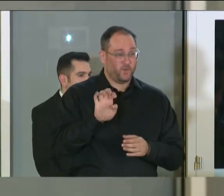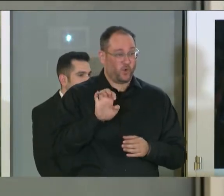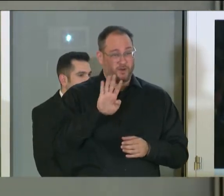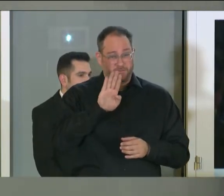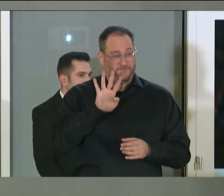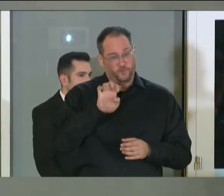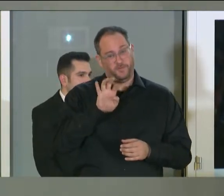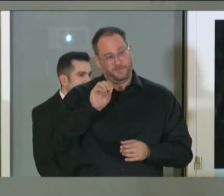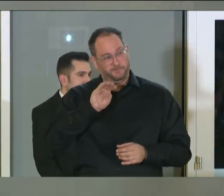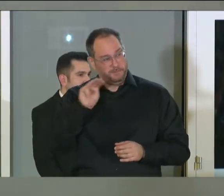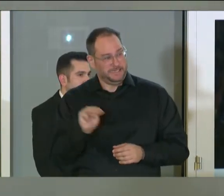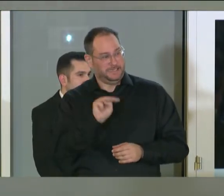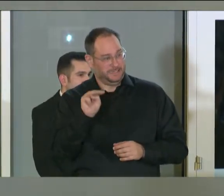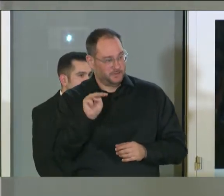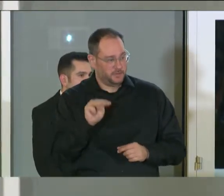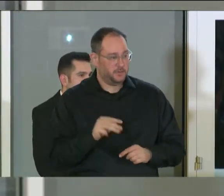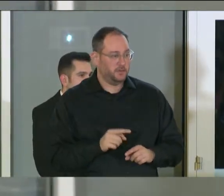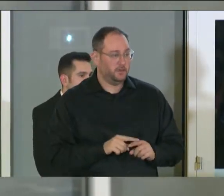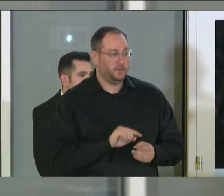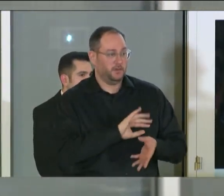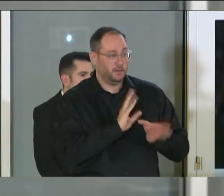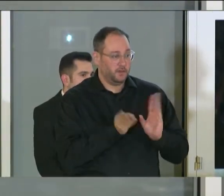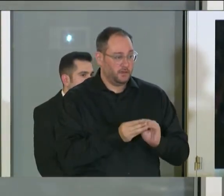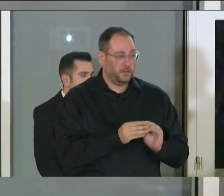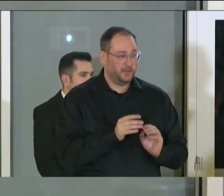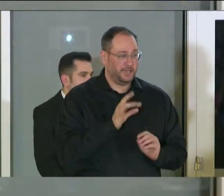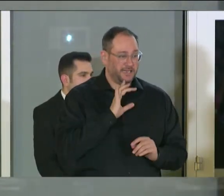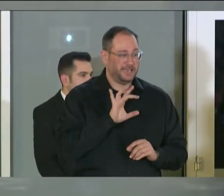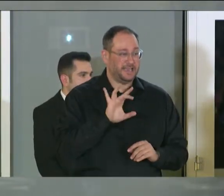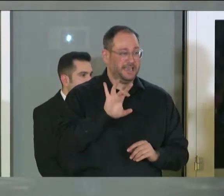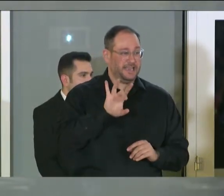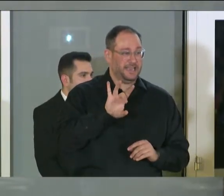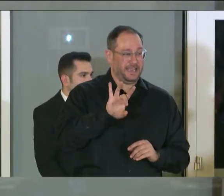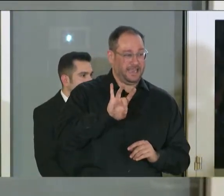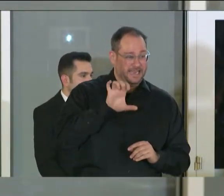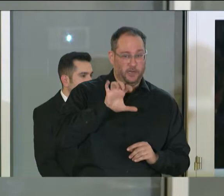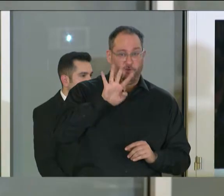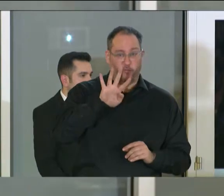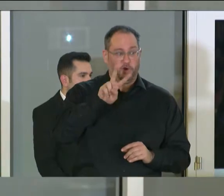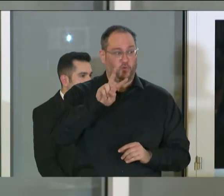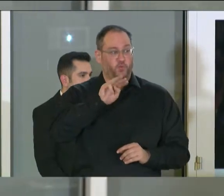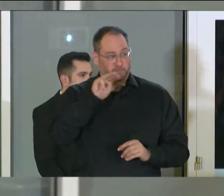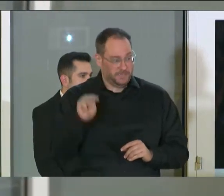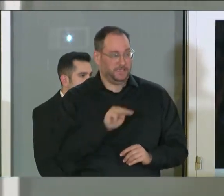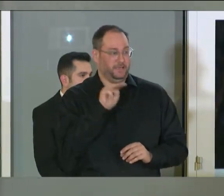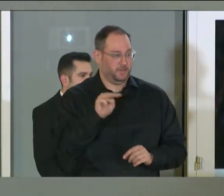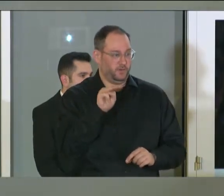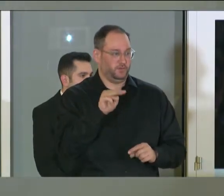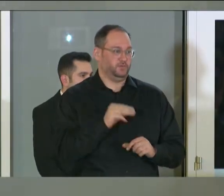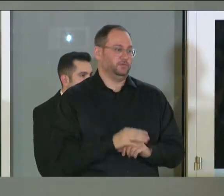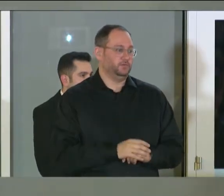out of our $14 billion operating budget. That's about